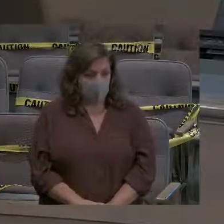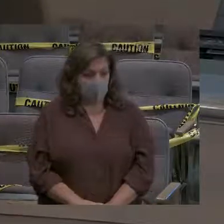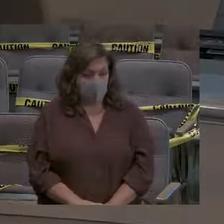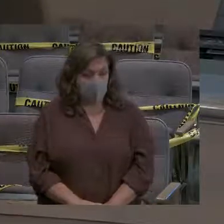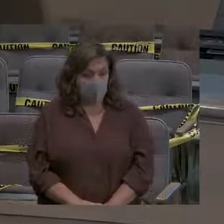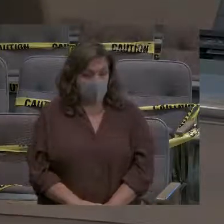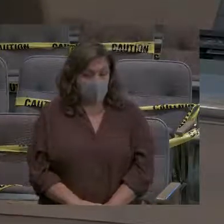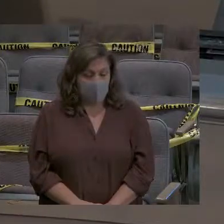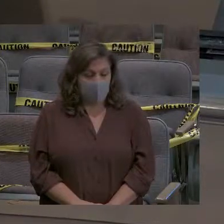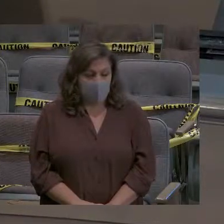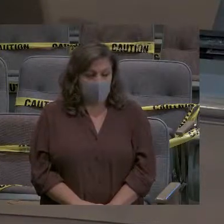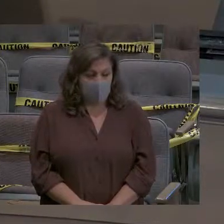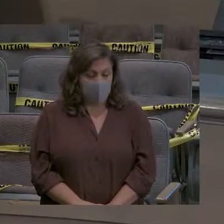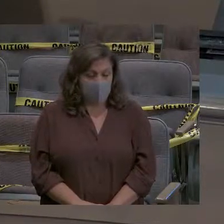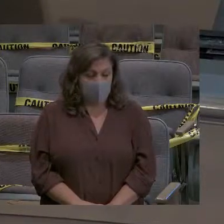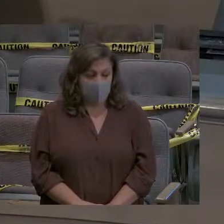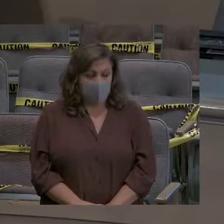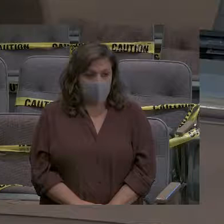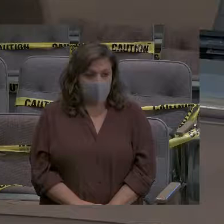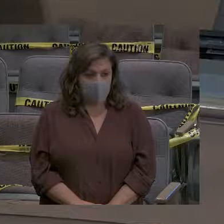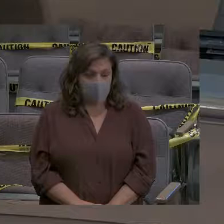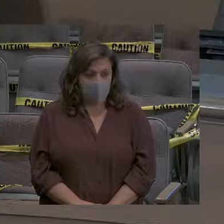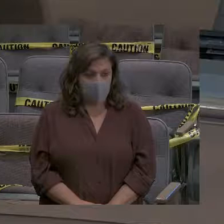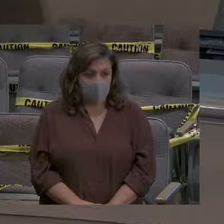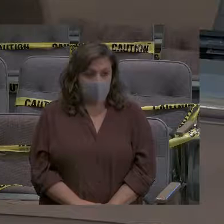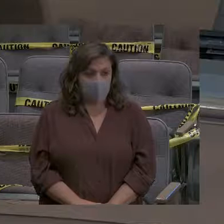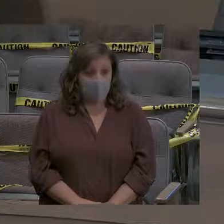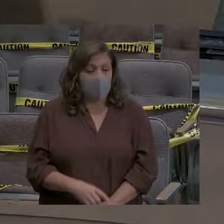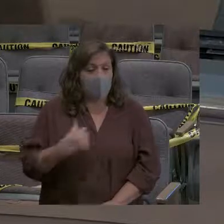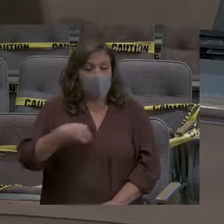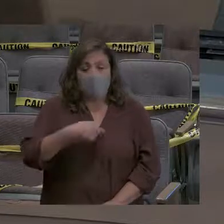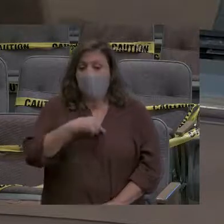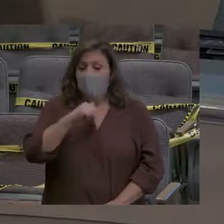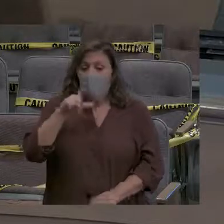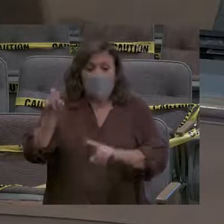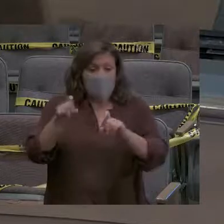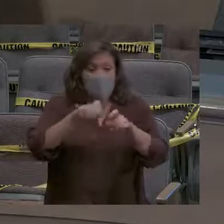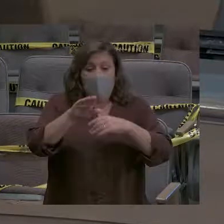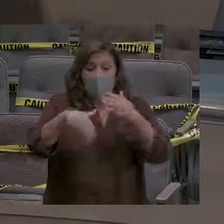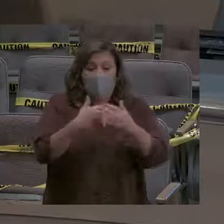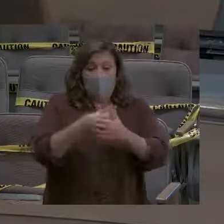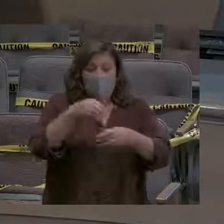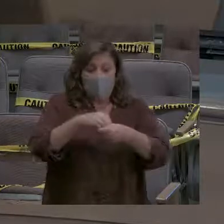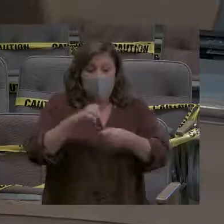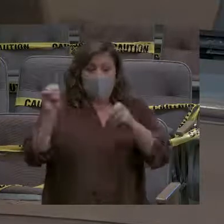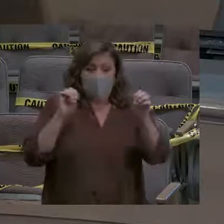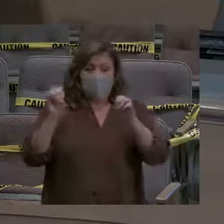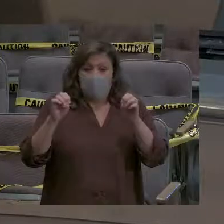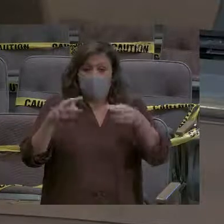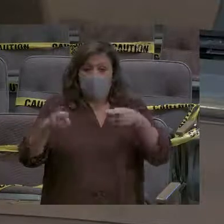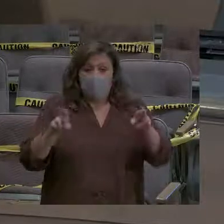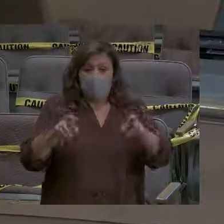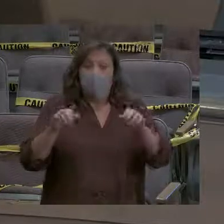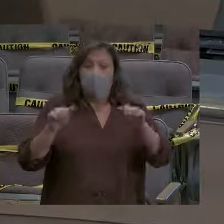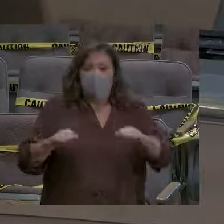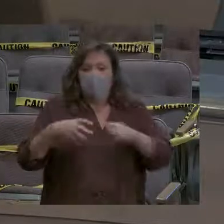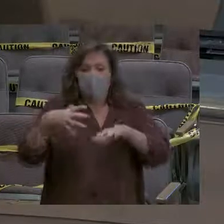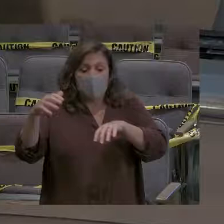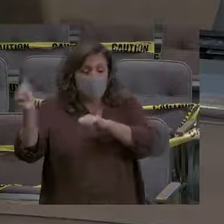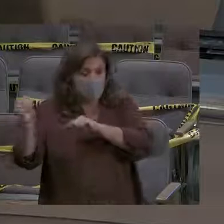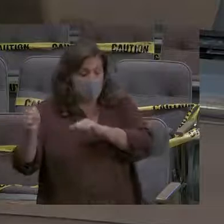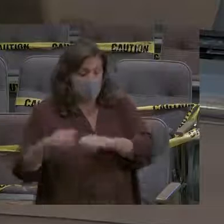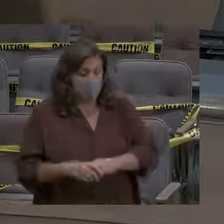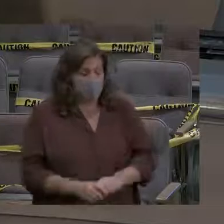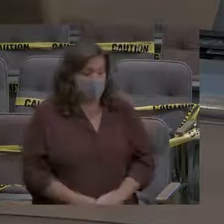We do not test every patient who may come to the emergency room and be discharged.